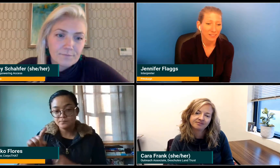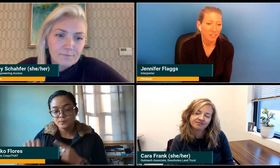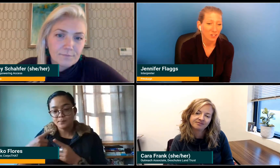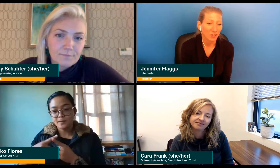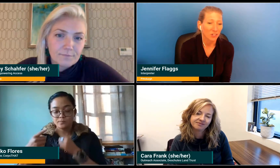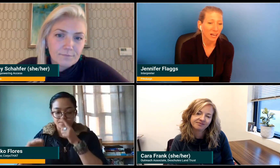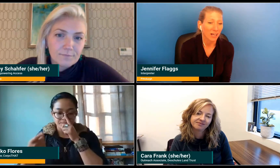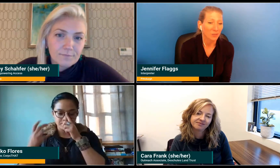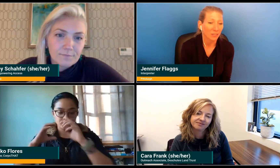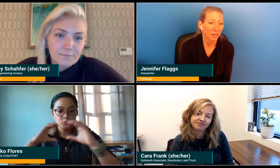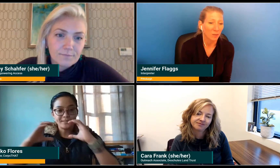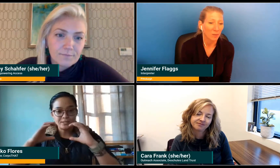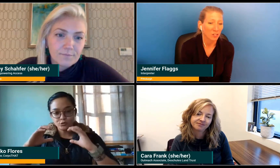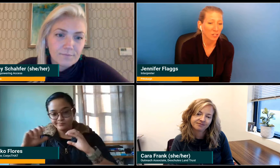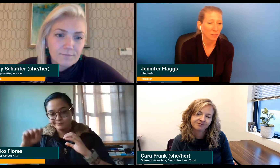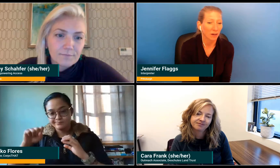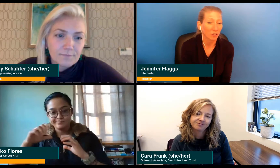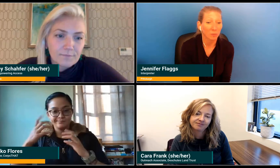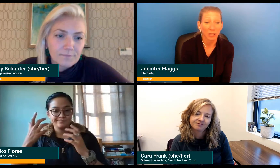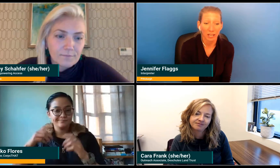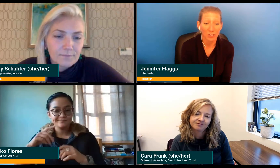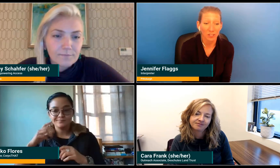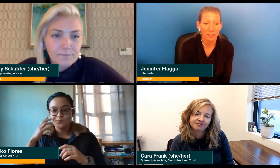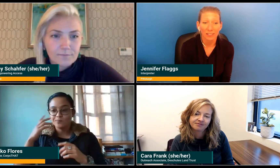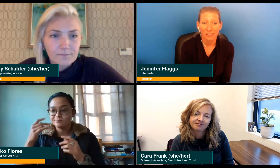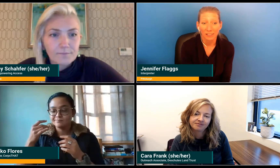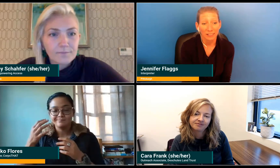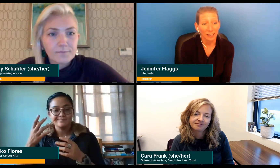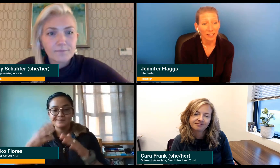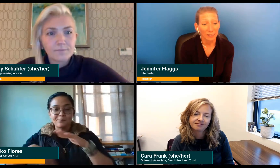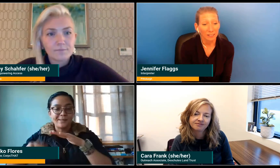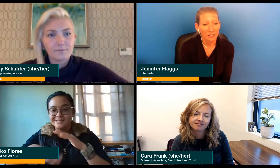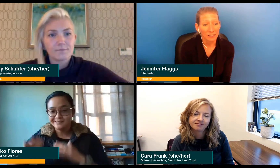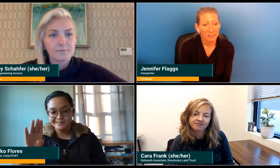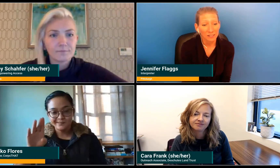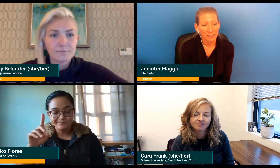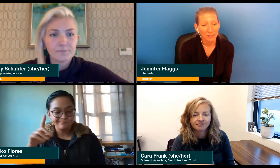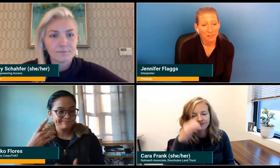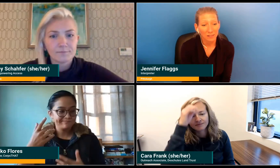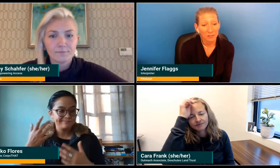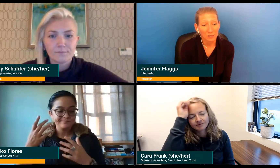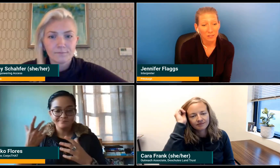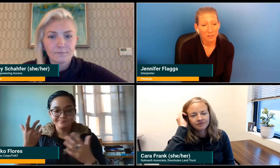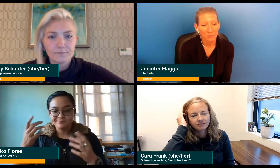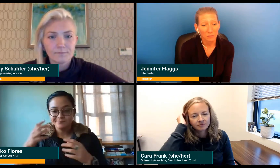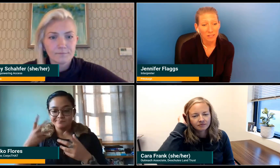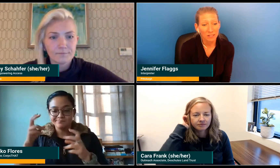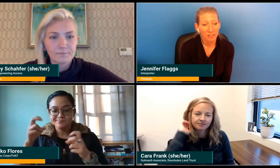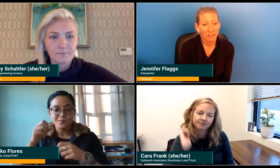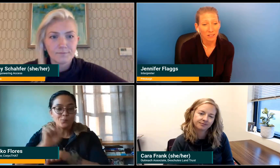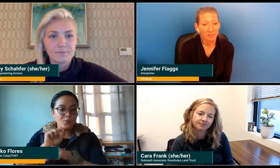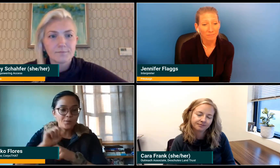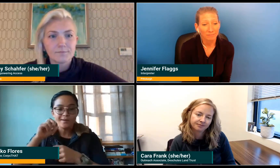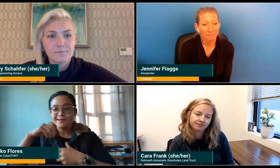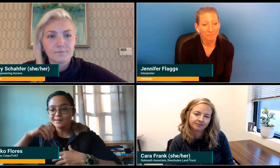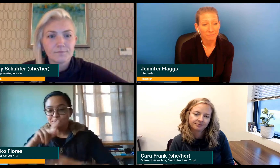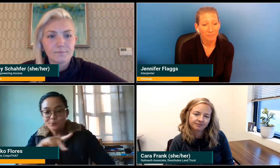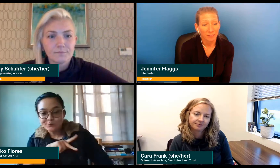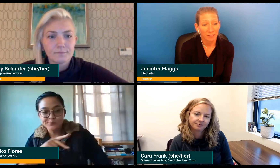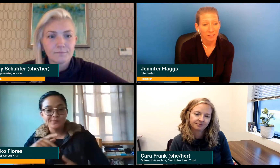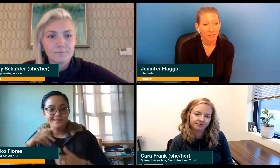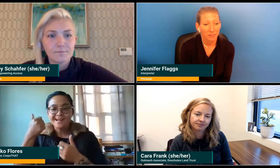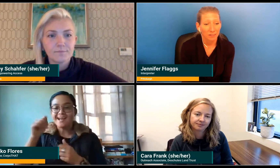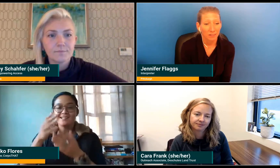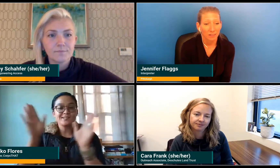And Sachiko, I was going to add to what Cara mentioned about communication. Yeah, it's basically